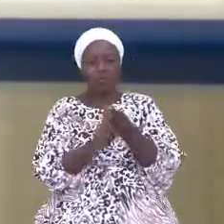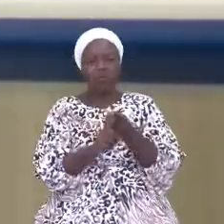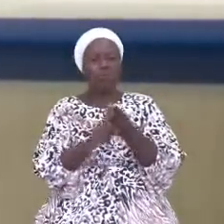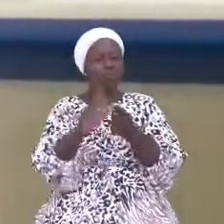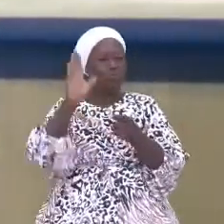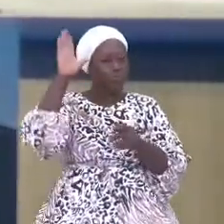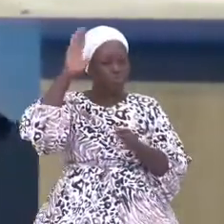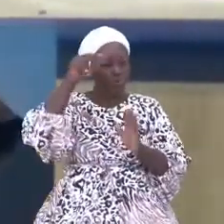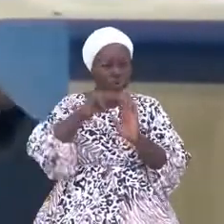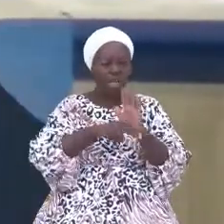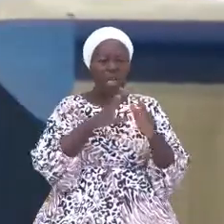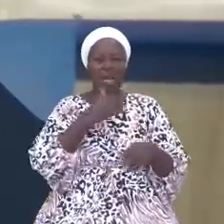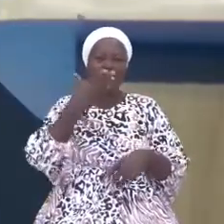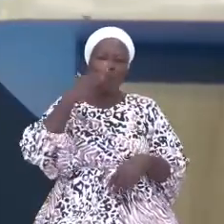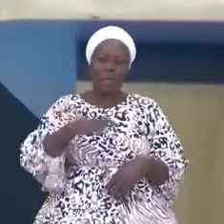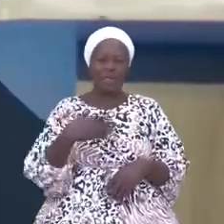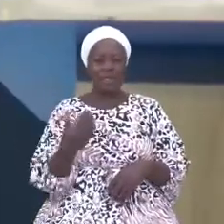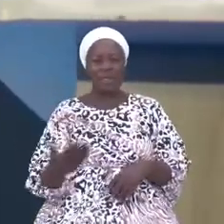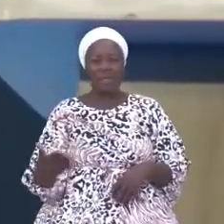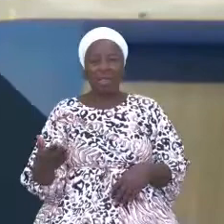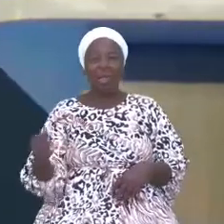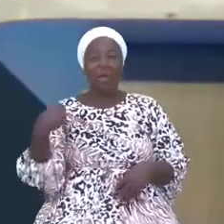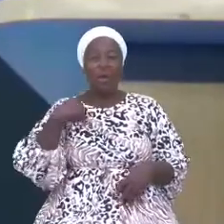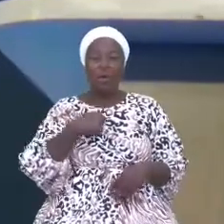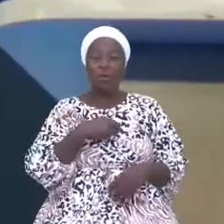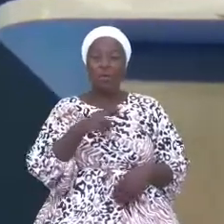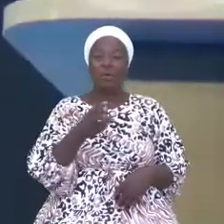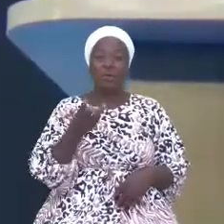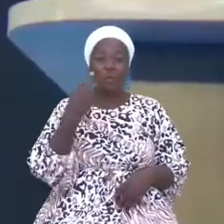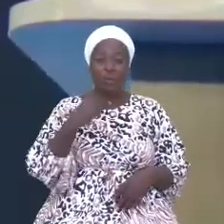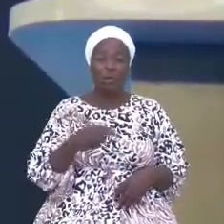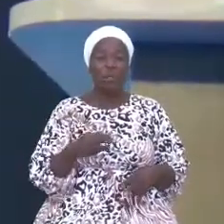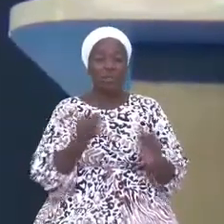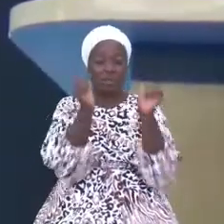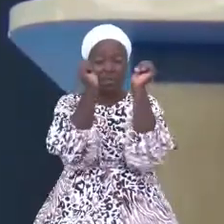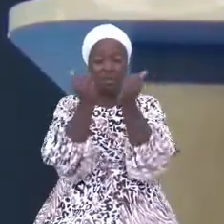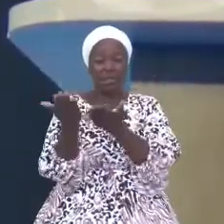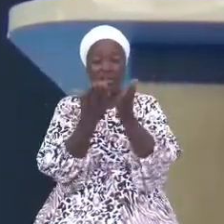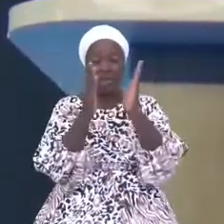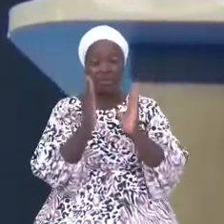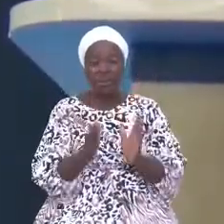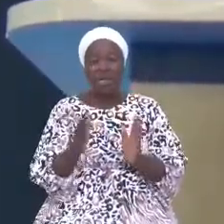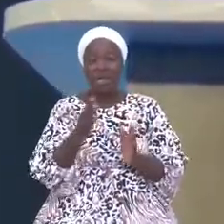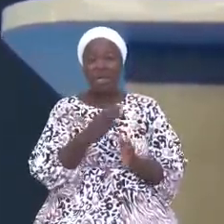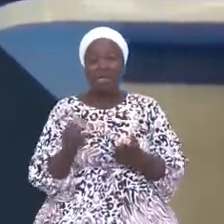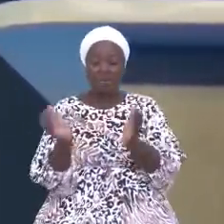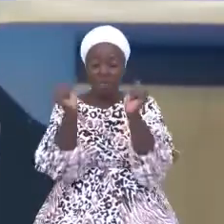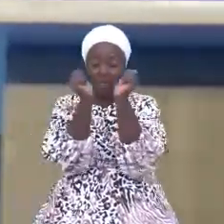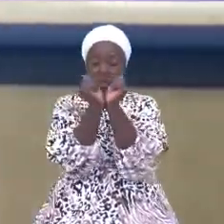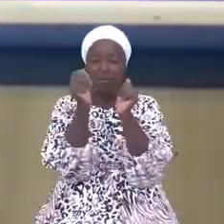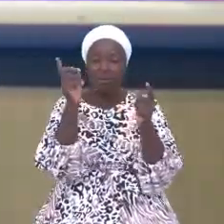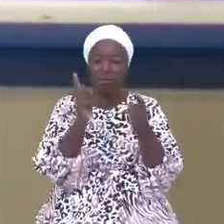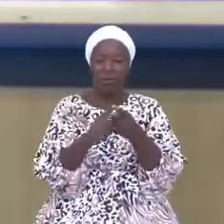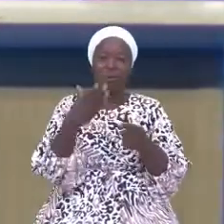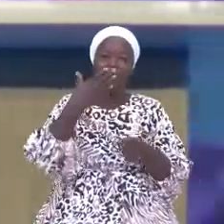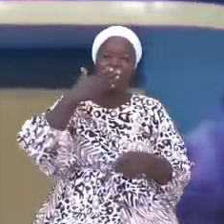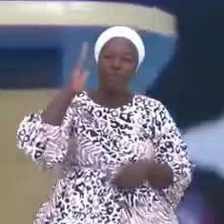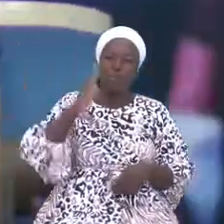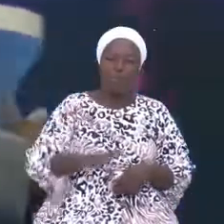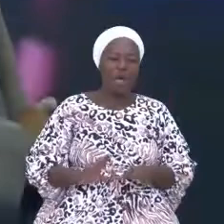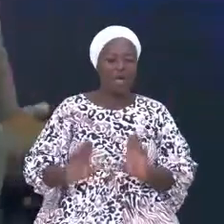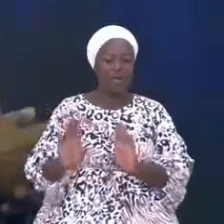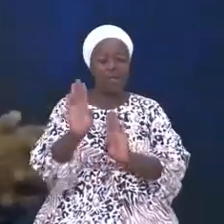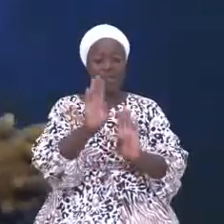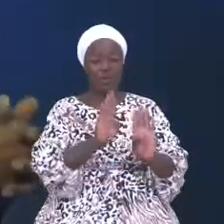were in slavery to bad behavior. Bad behavior.